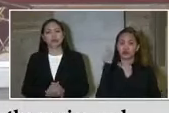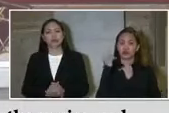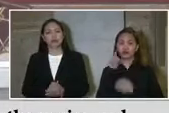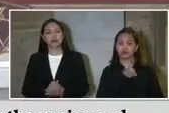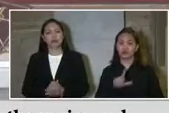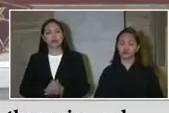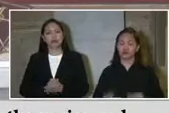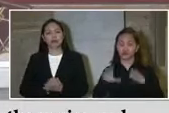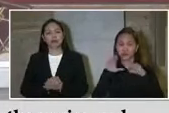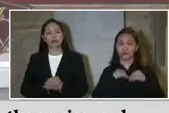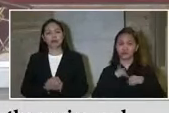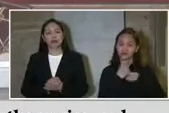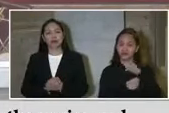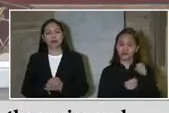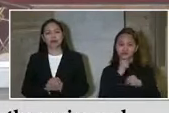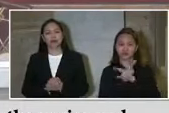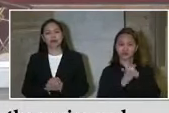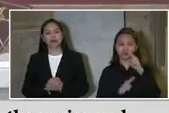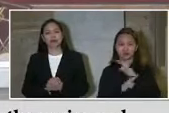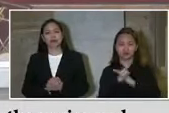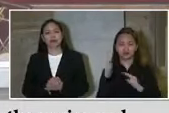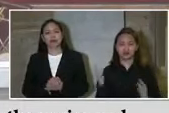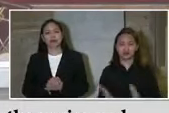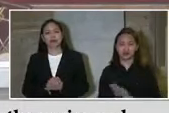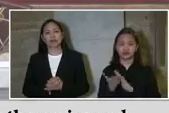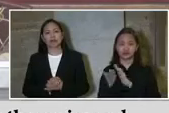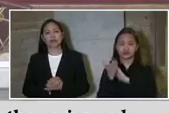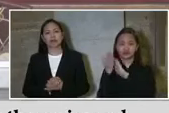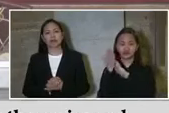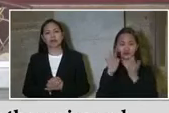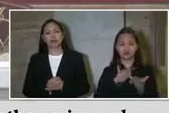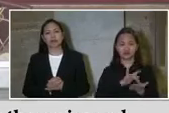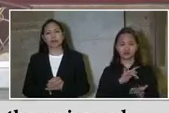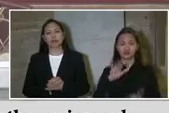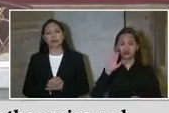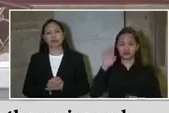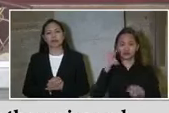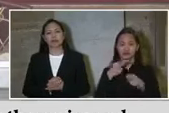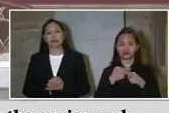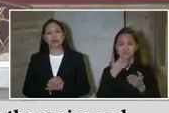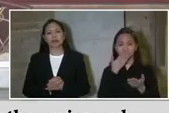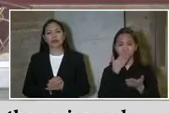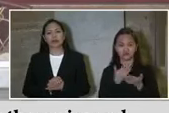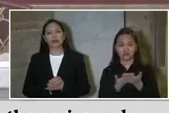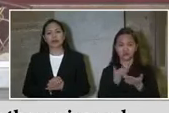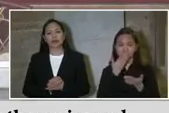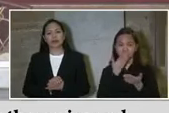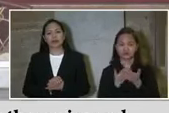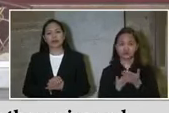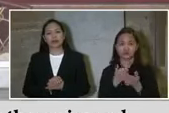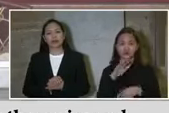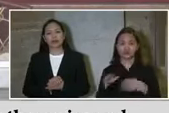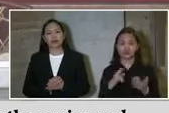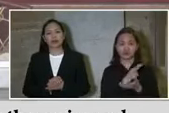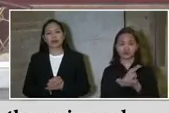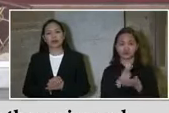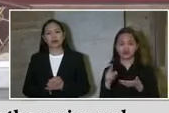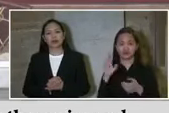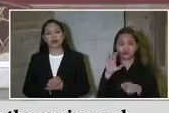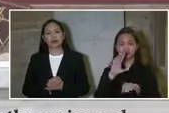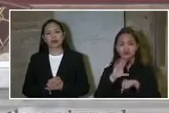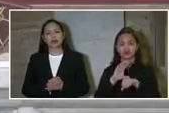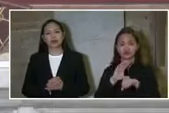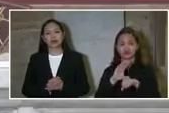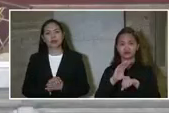Lord accept the sacrifice at your hands for the praise and glory of his name, for our good and the good of all his